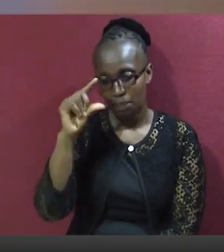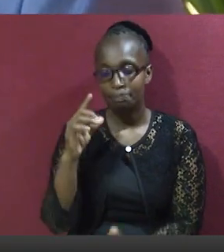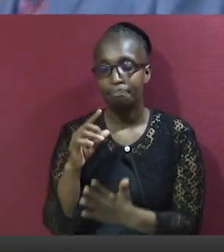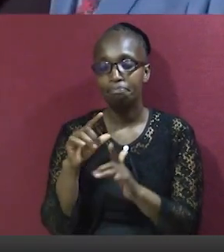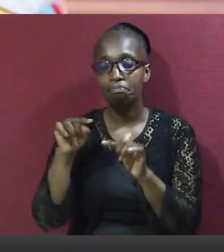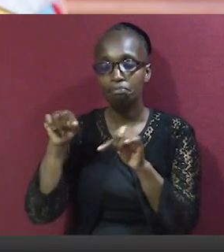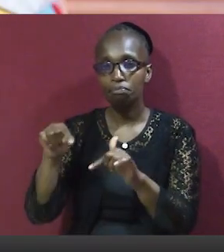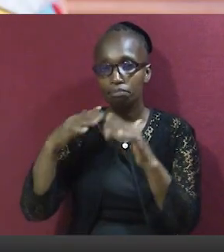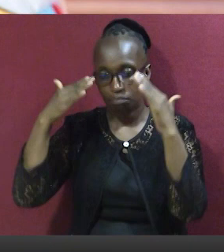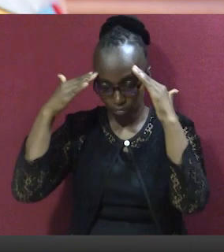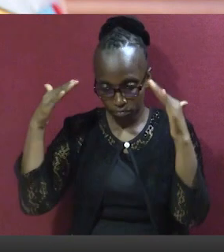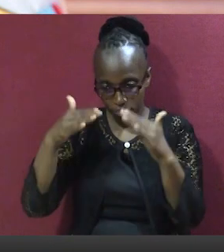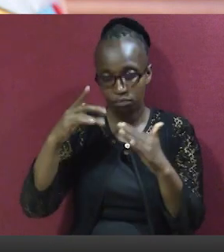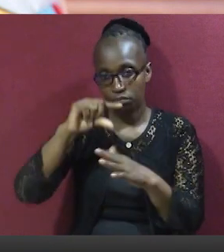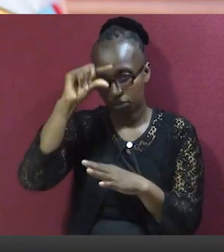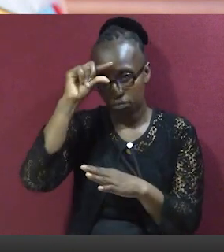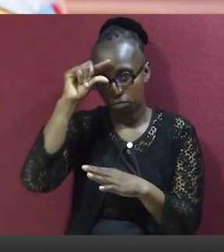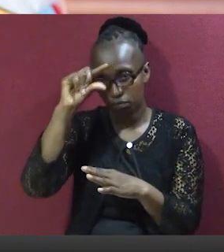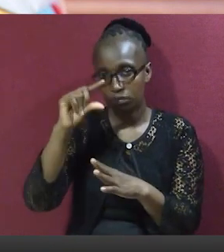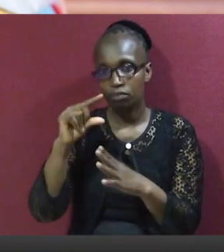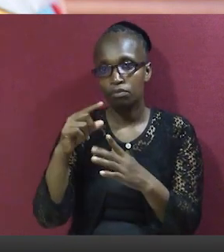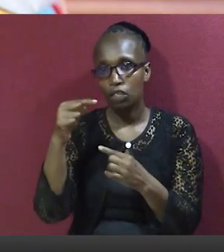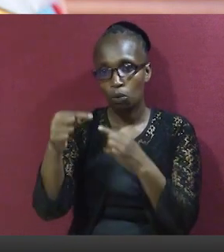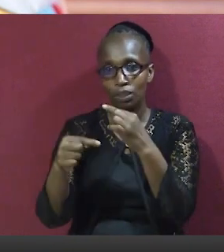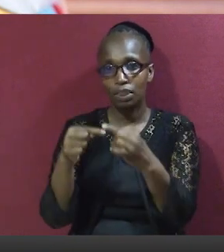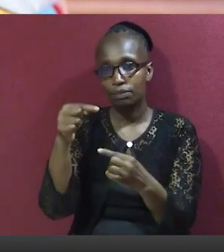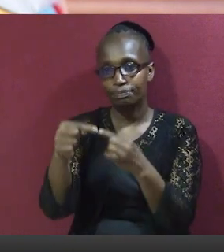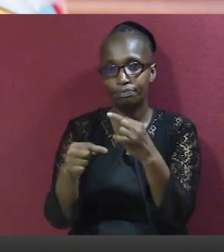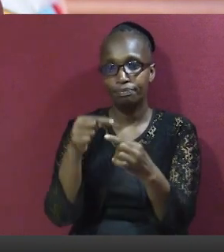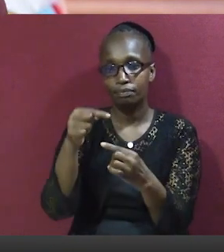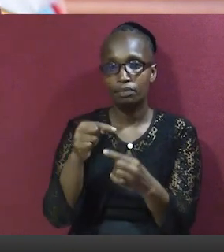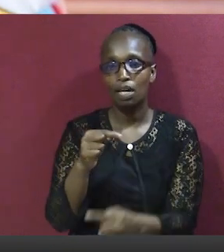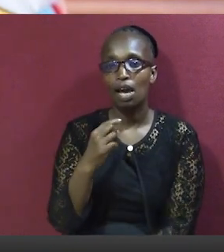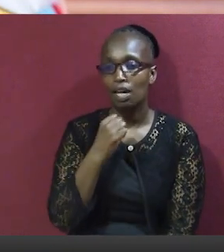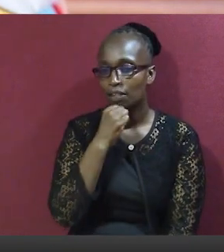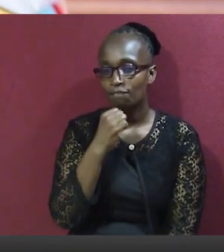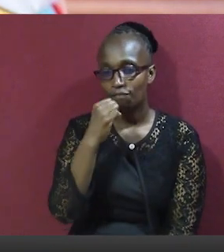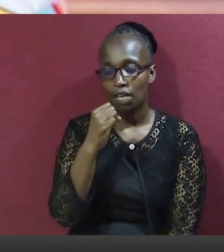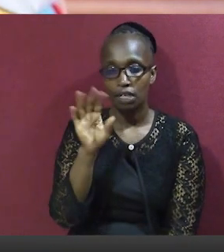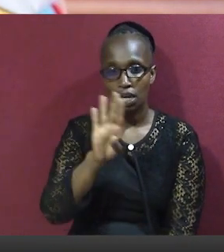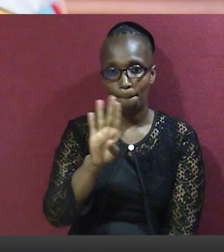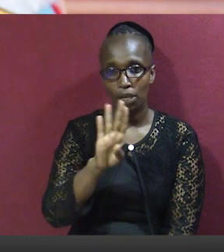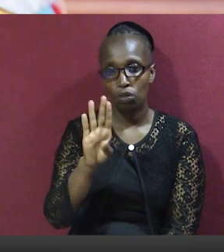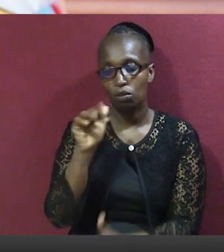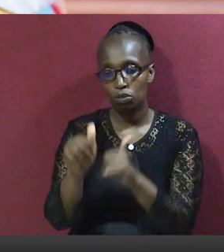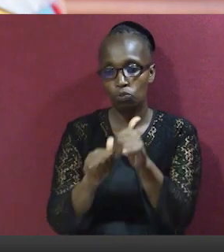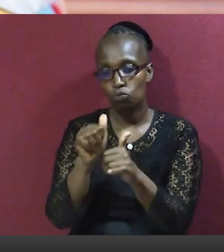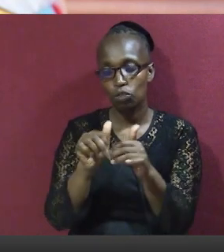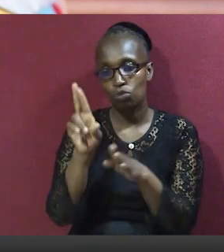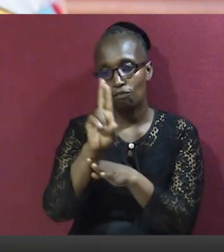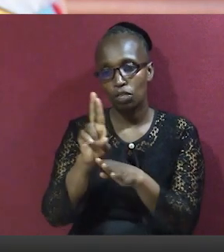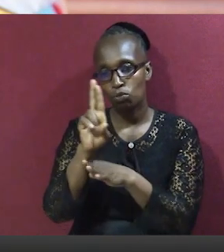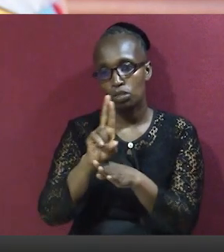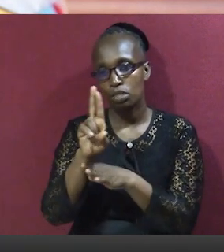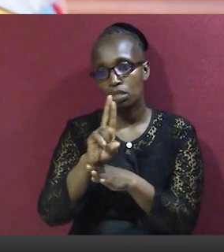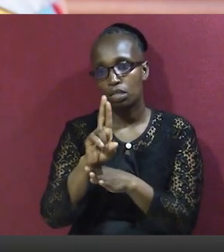hizi mbili. It is our commitment as a government that progressively the 500